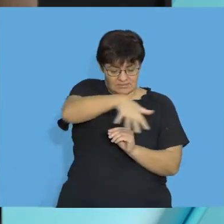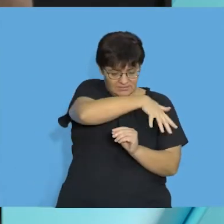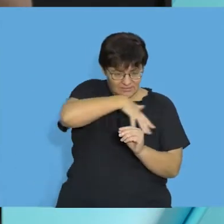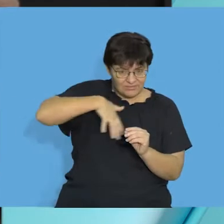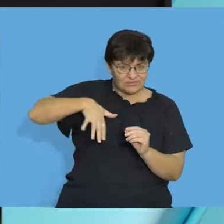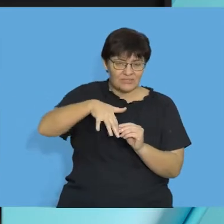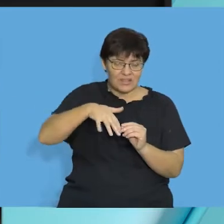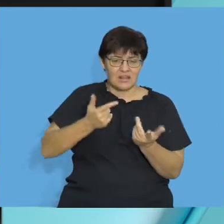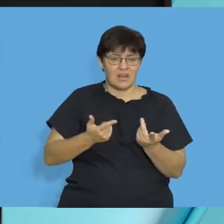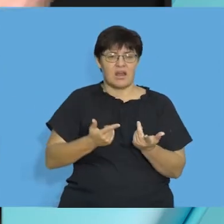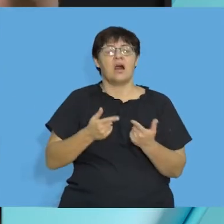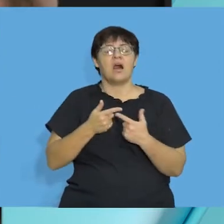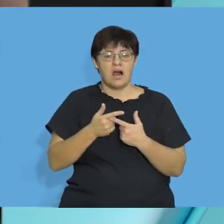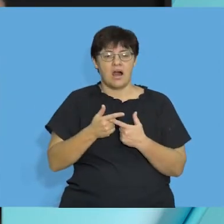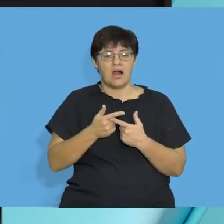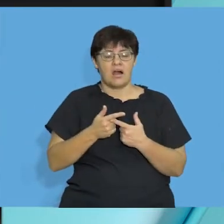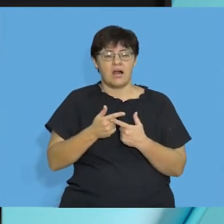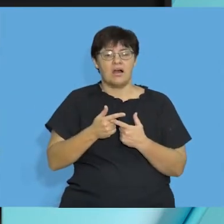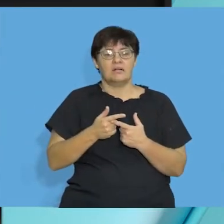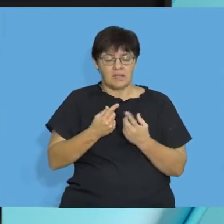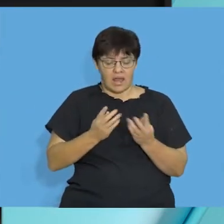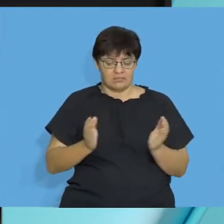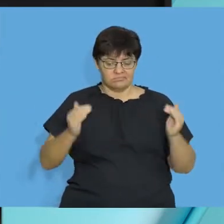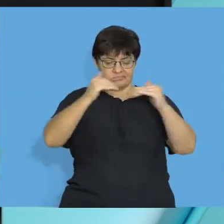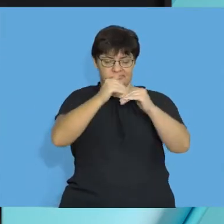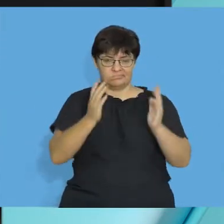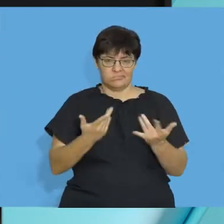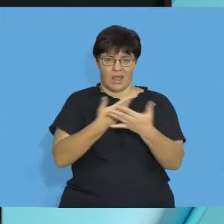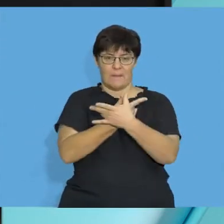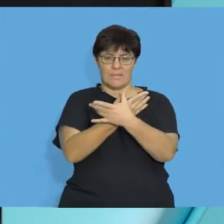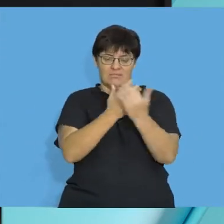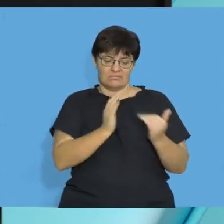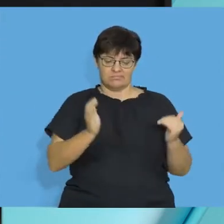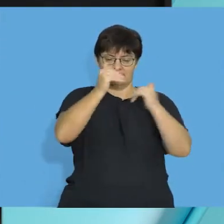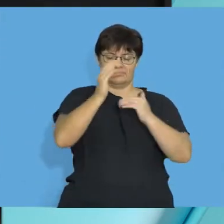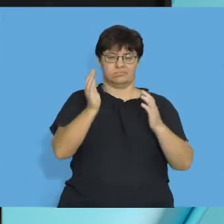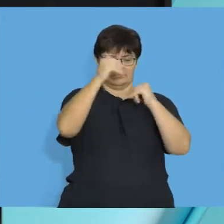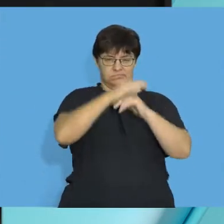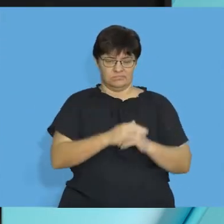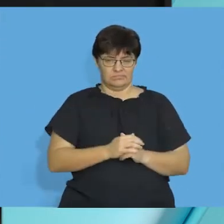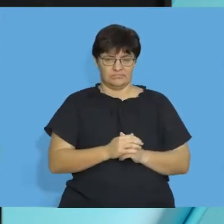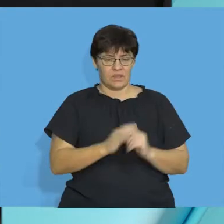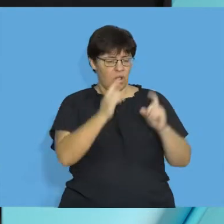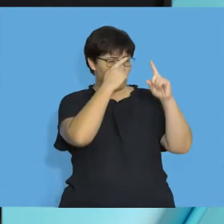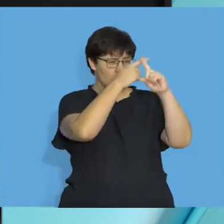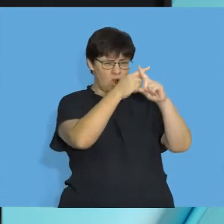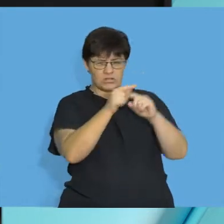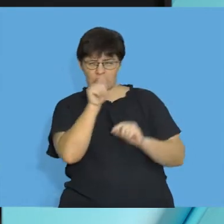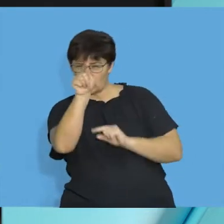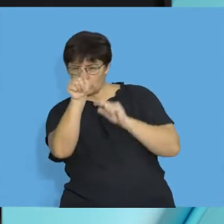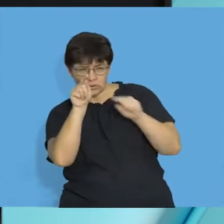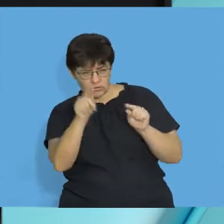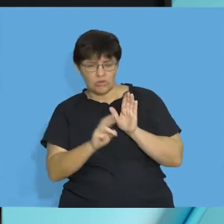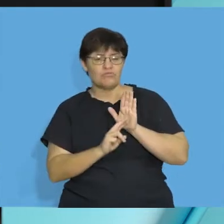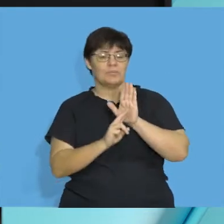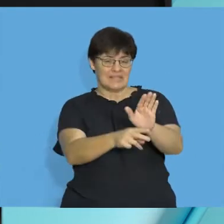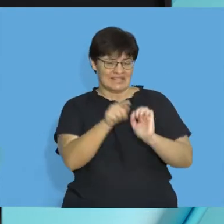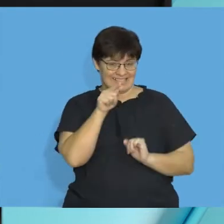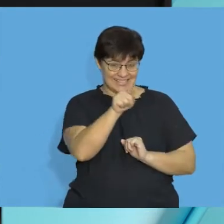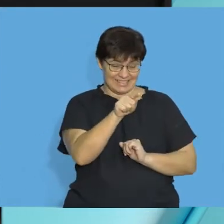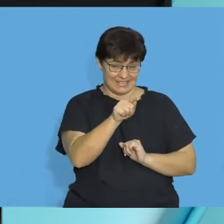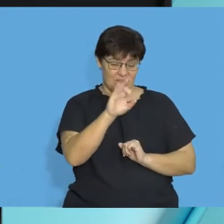this area that the field lines pass through it. And we've used the crosses and dots to represent that magnetic